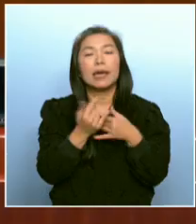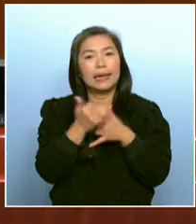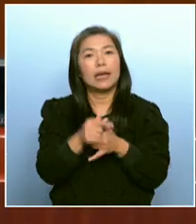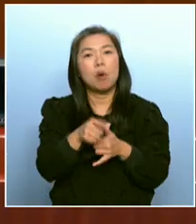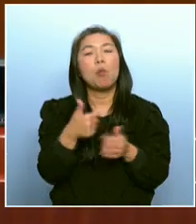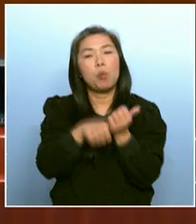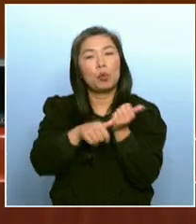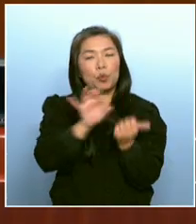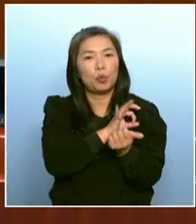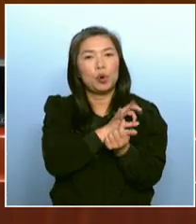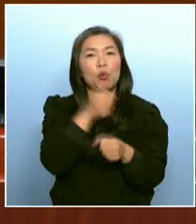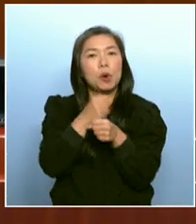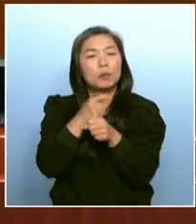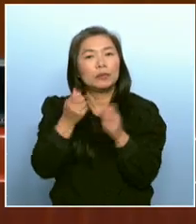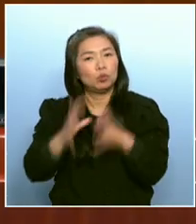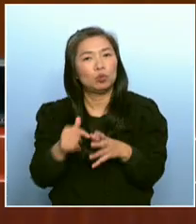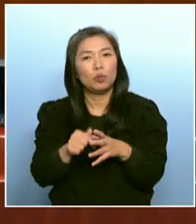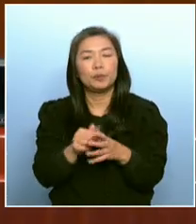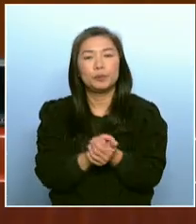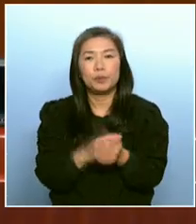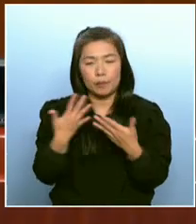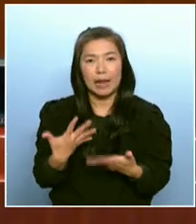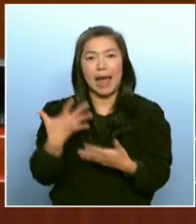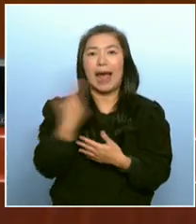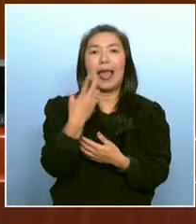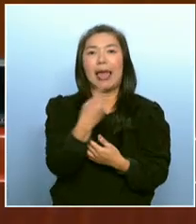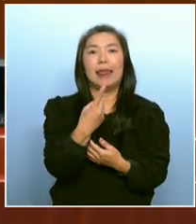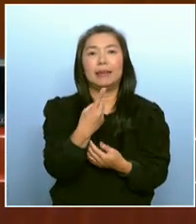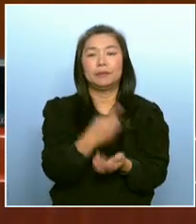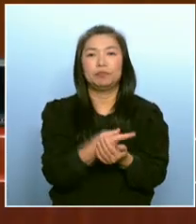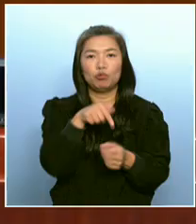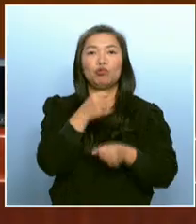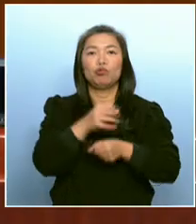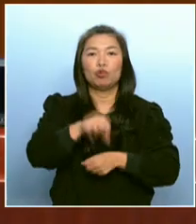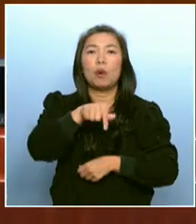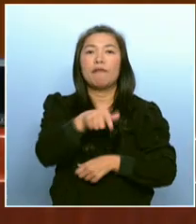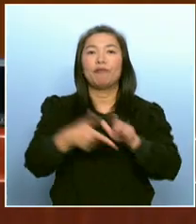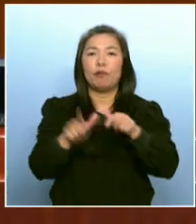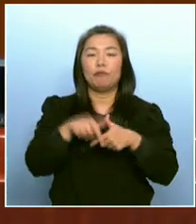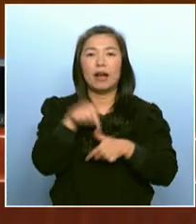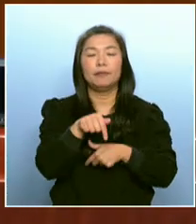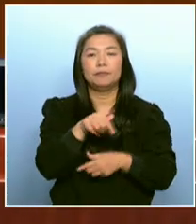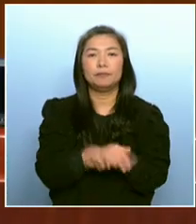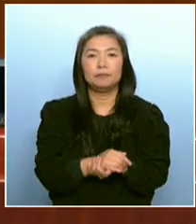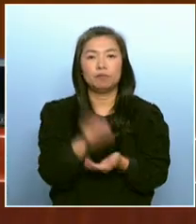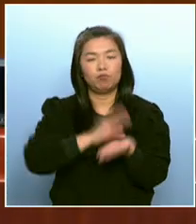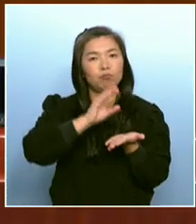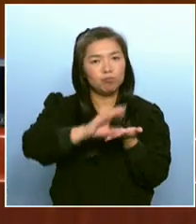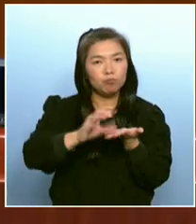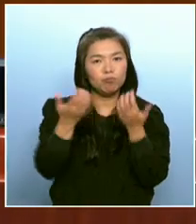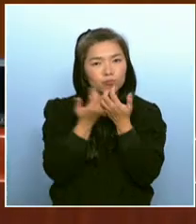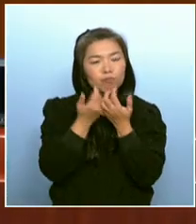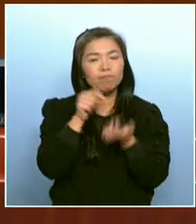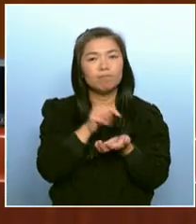fund. But since we will have the approach